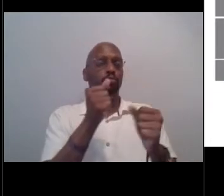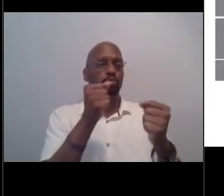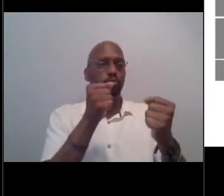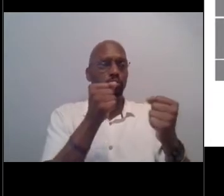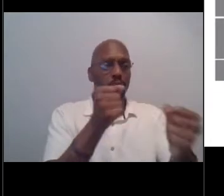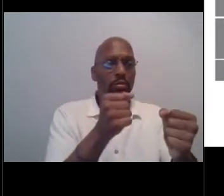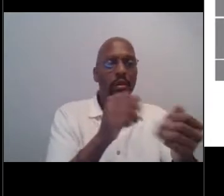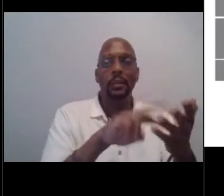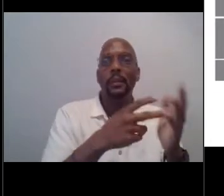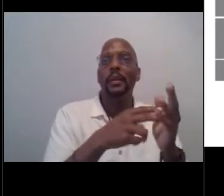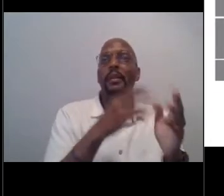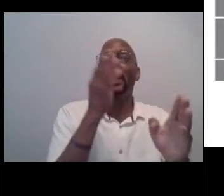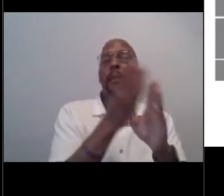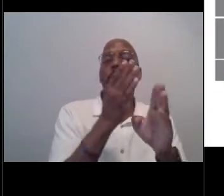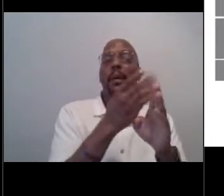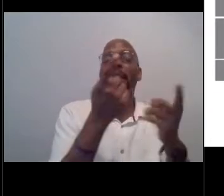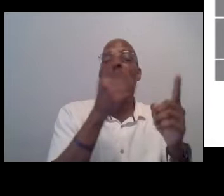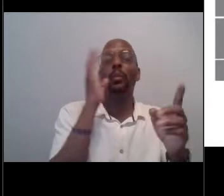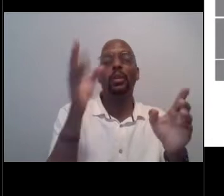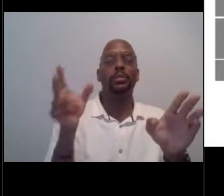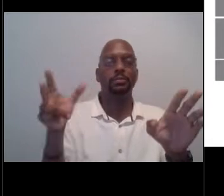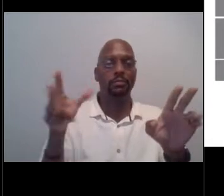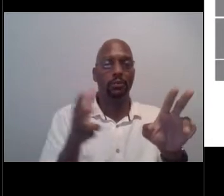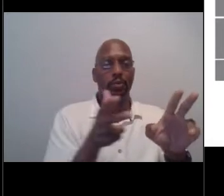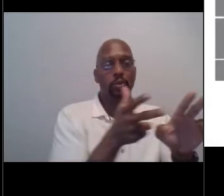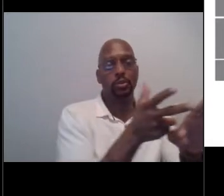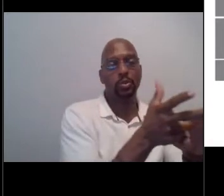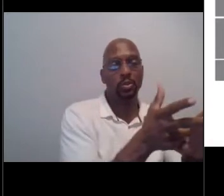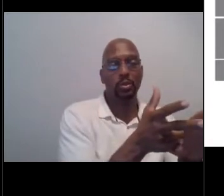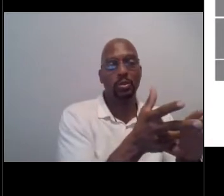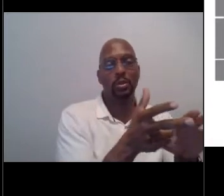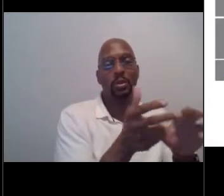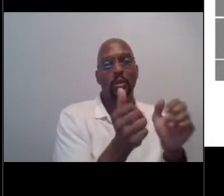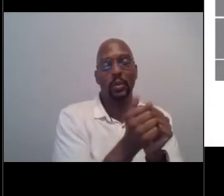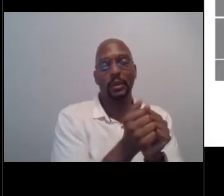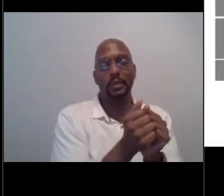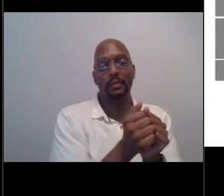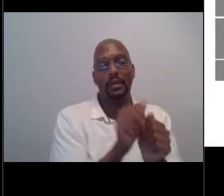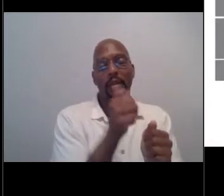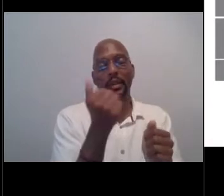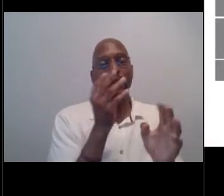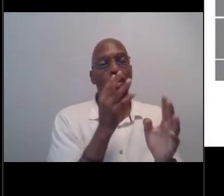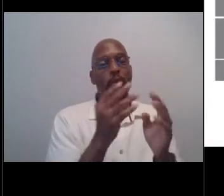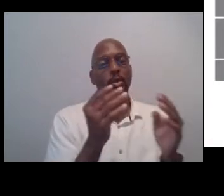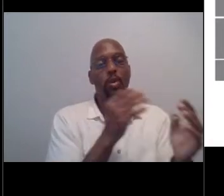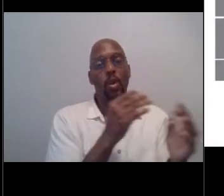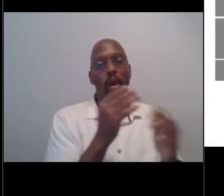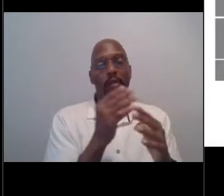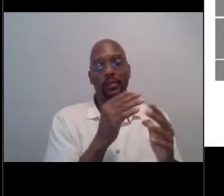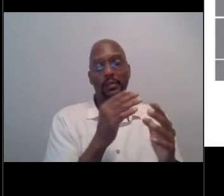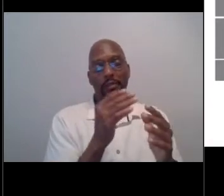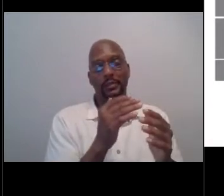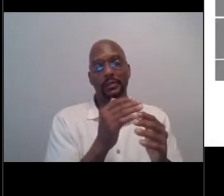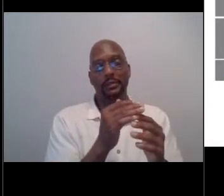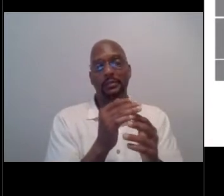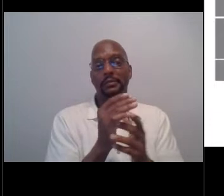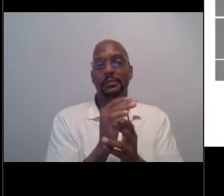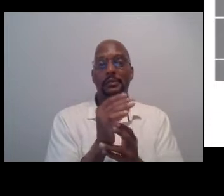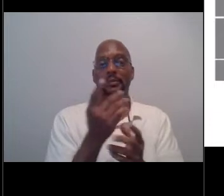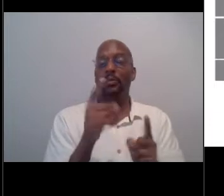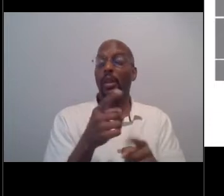that bus will be merging. Next slide. Stay on this slide. My apologies. We've been fortunate enough to